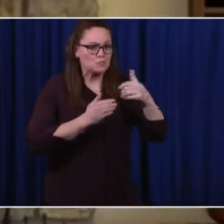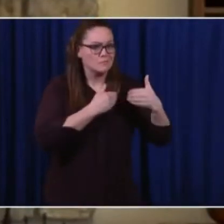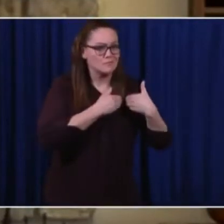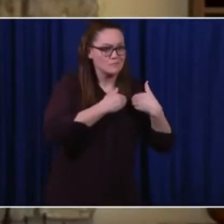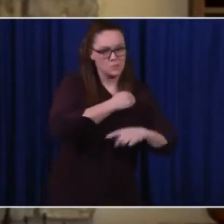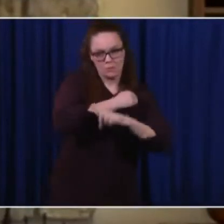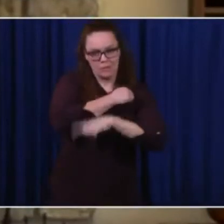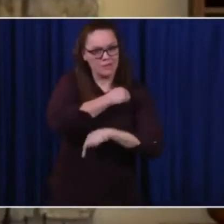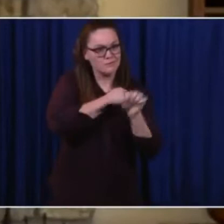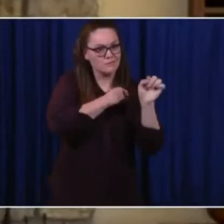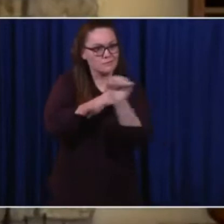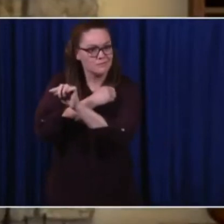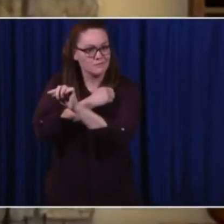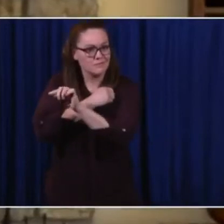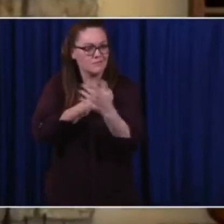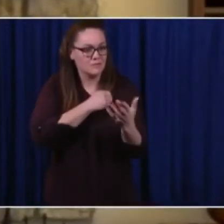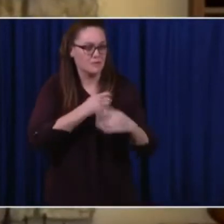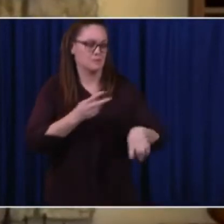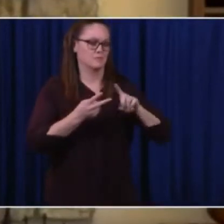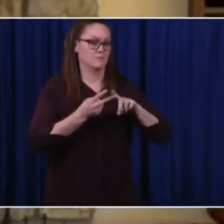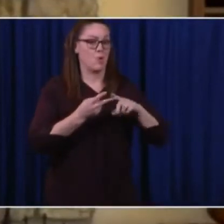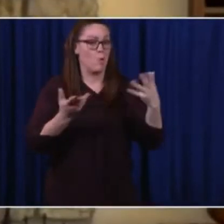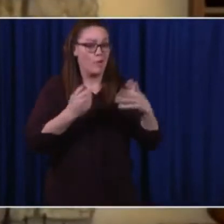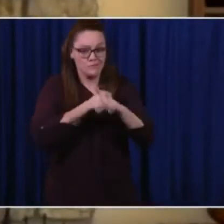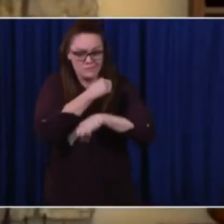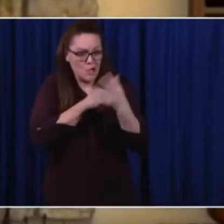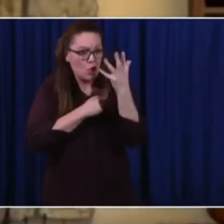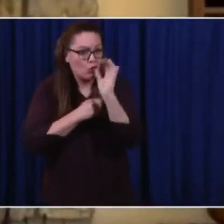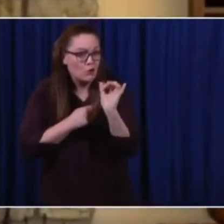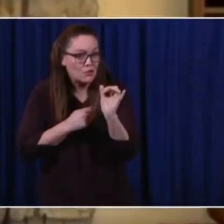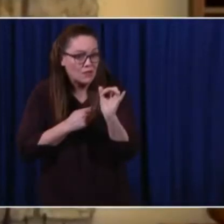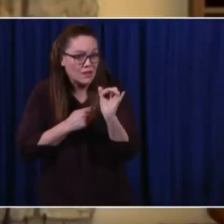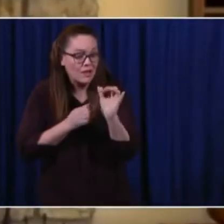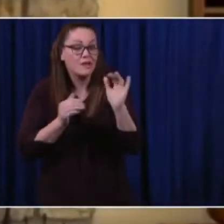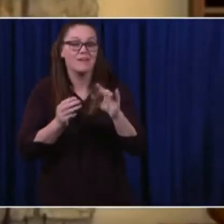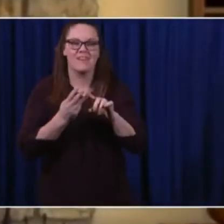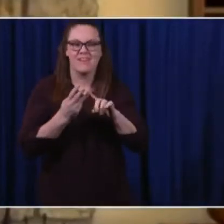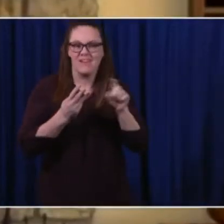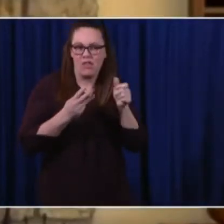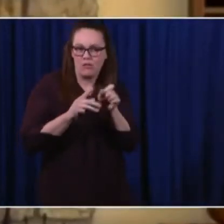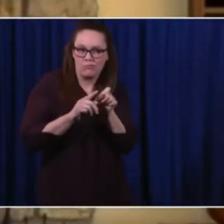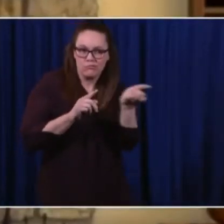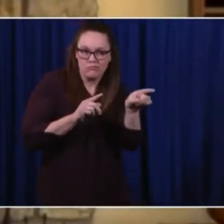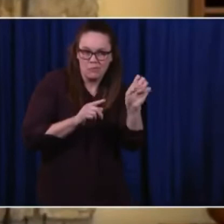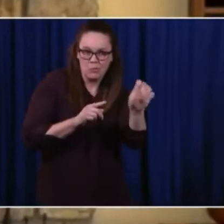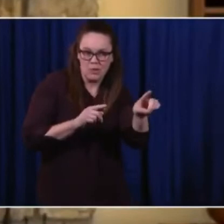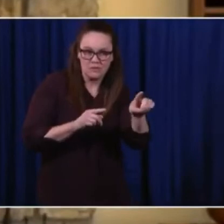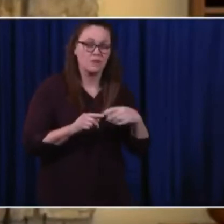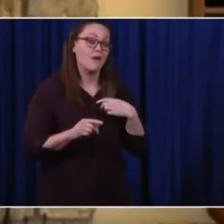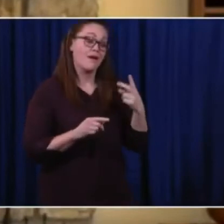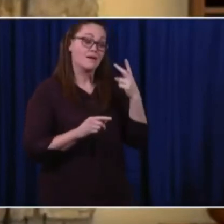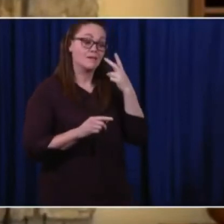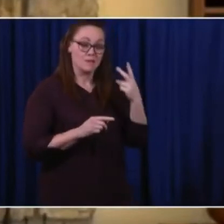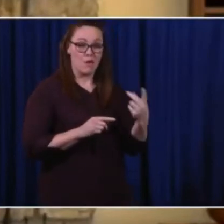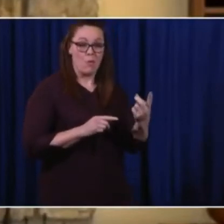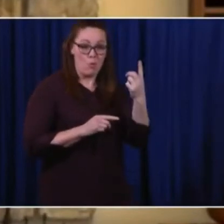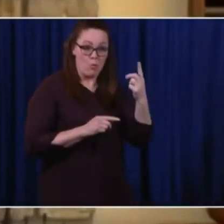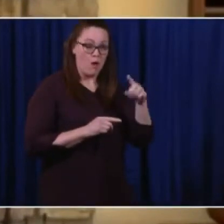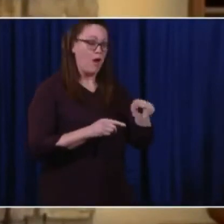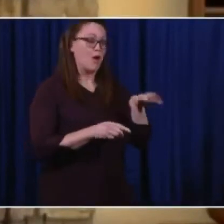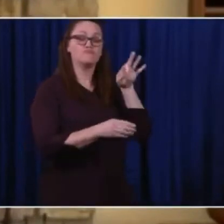And as an adjunct question, I saw a post today from an elected mayor in the state saying,